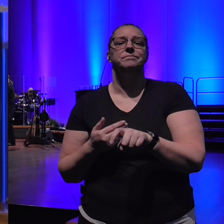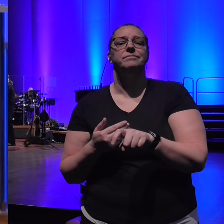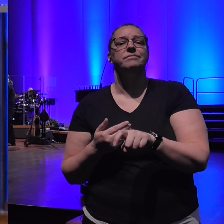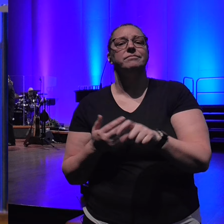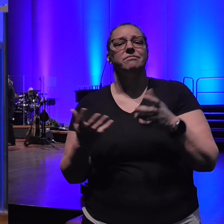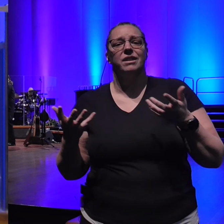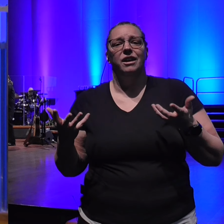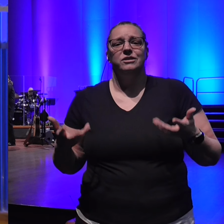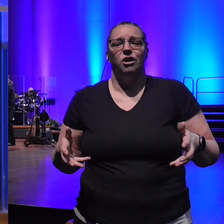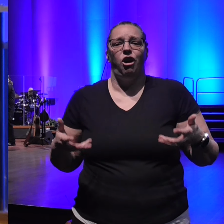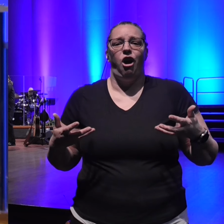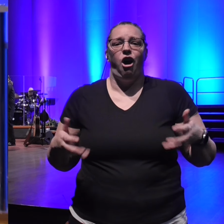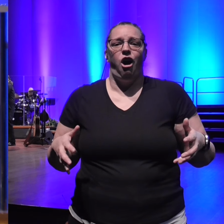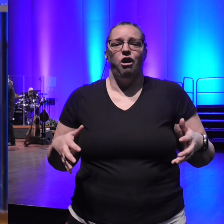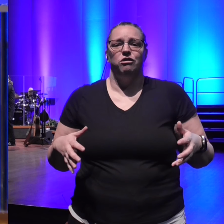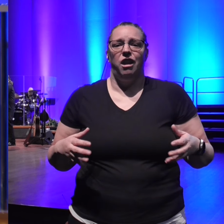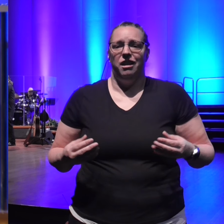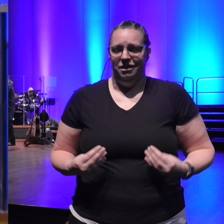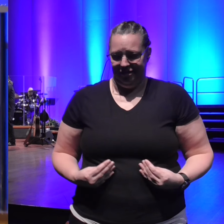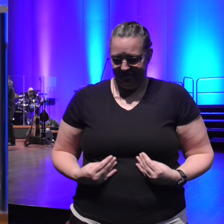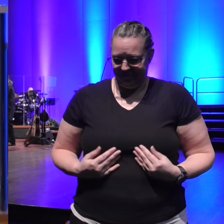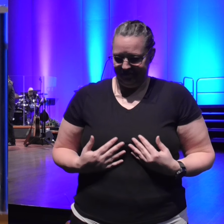was already there.